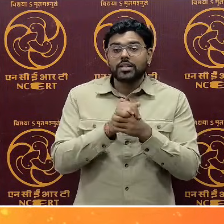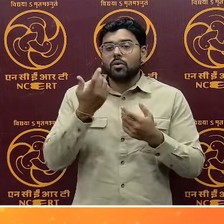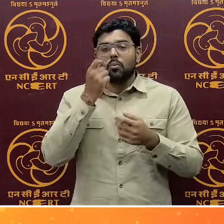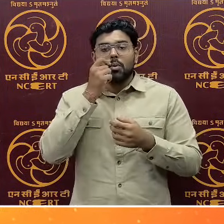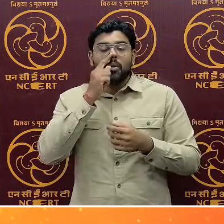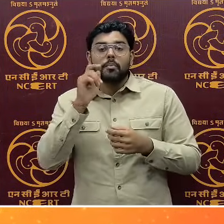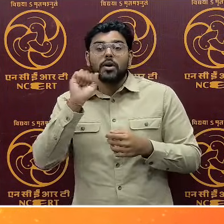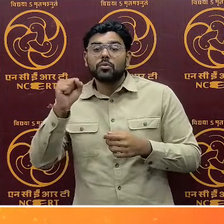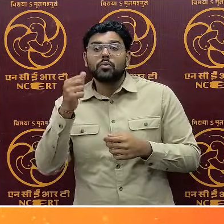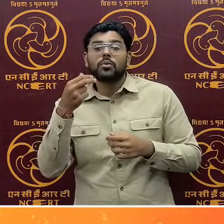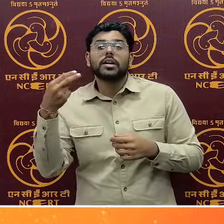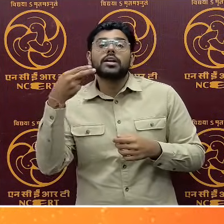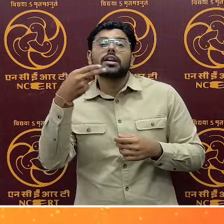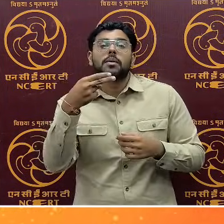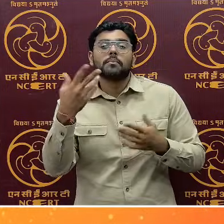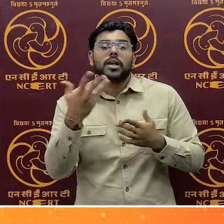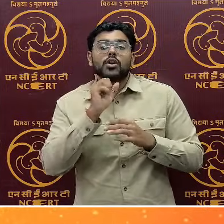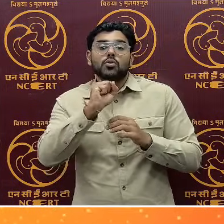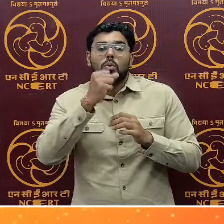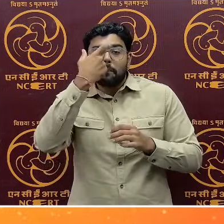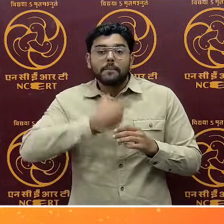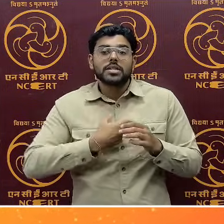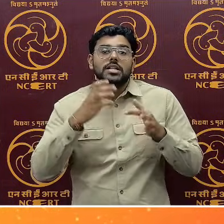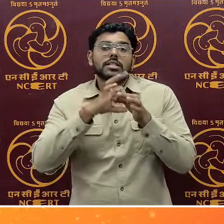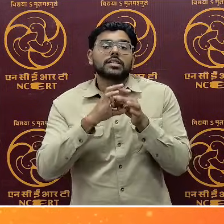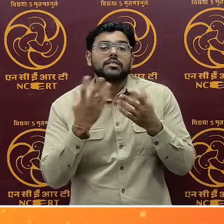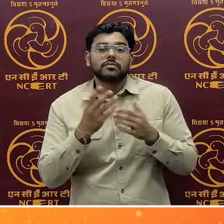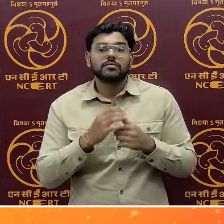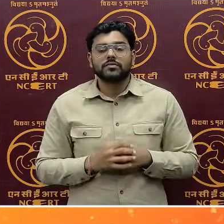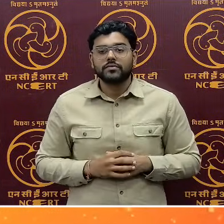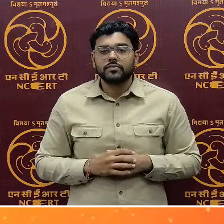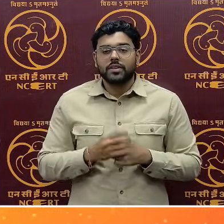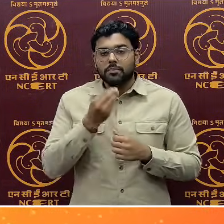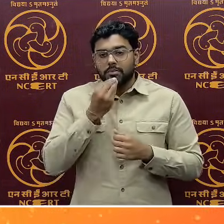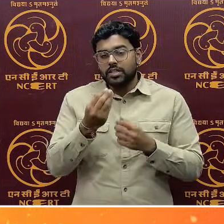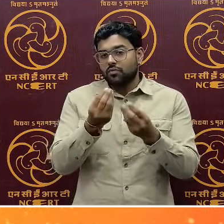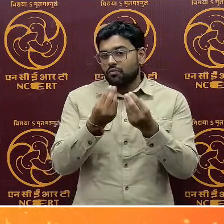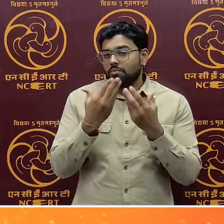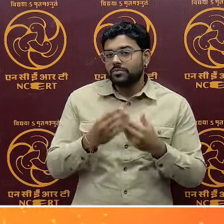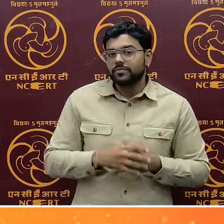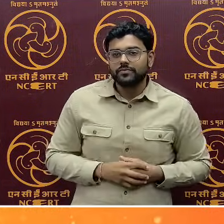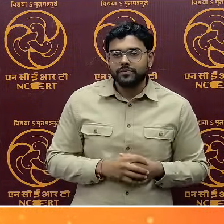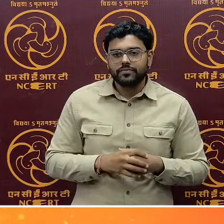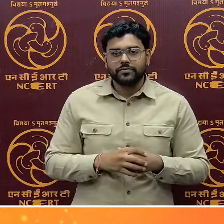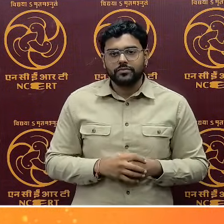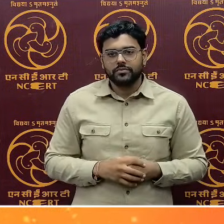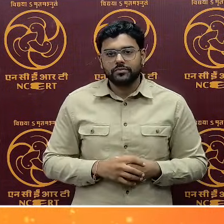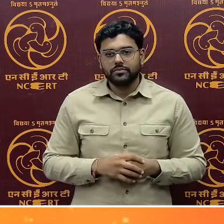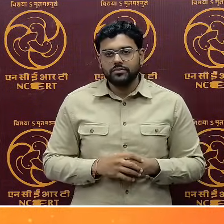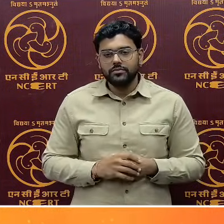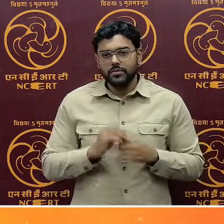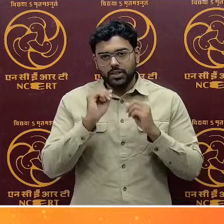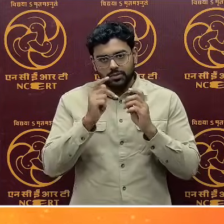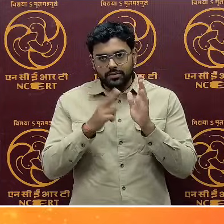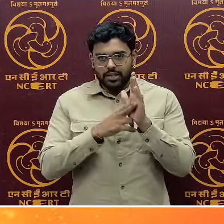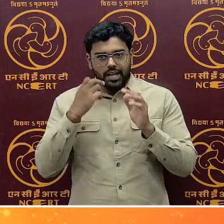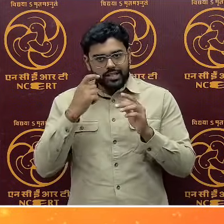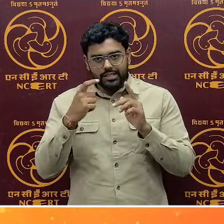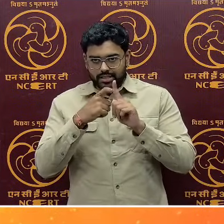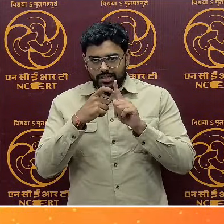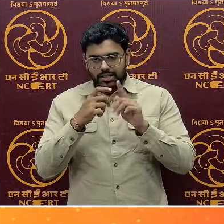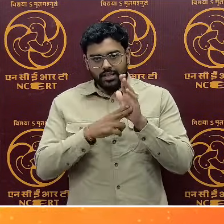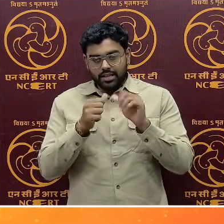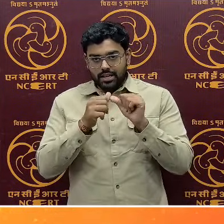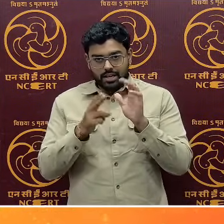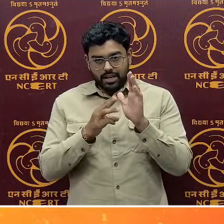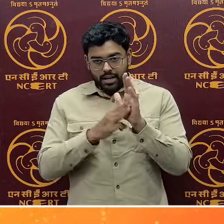have nicknamed you based on your unique characteristics, just let us know. Yes. Okay. So nickname is a new word